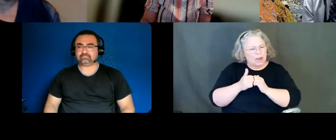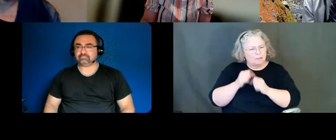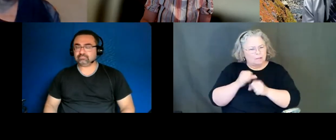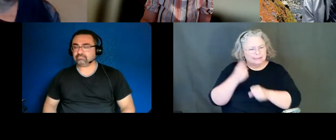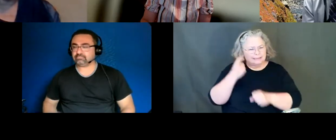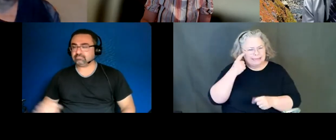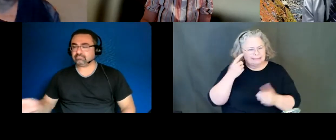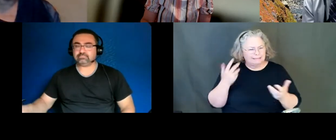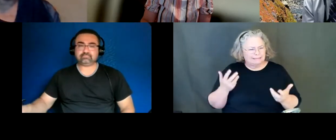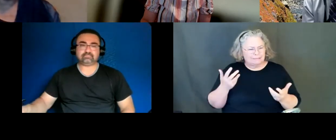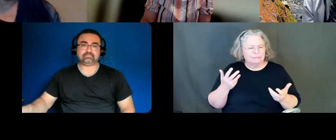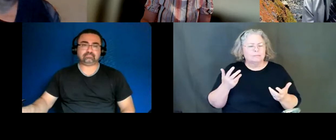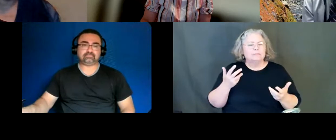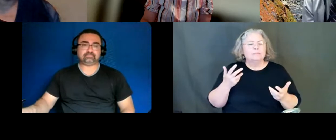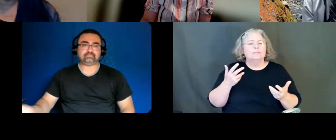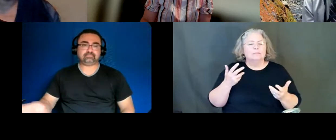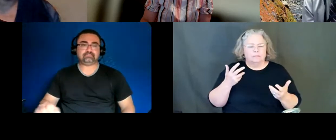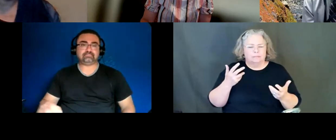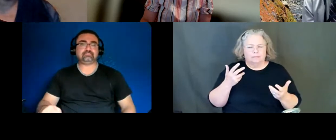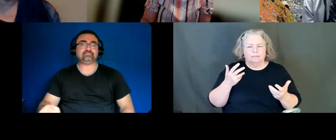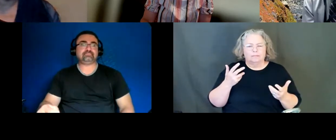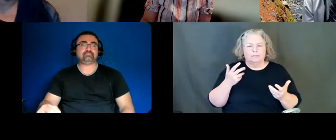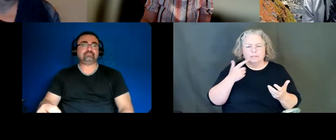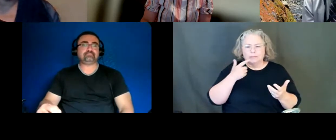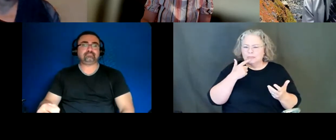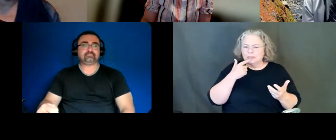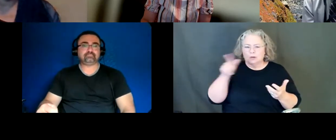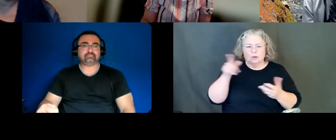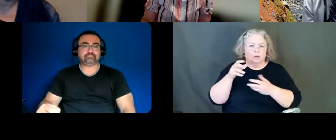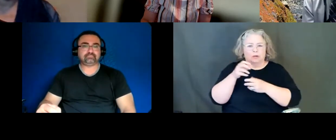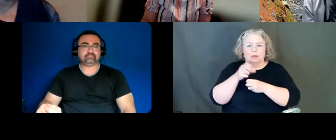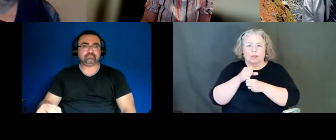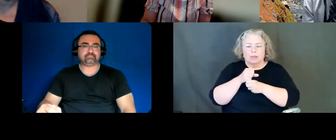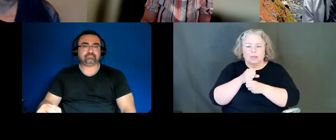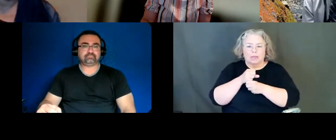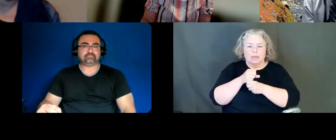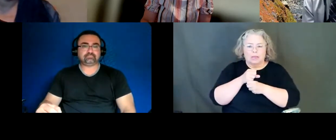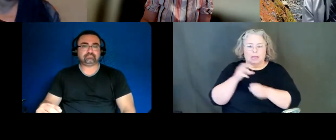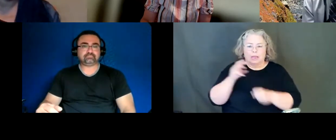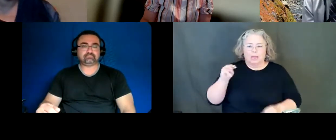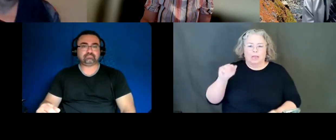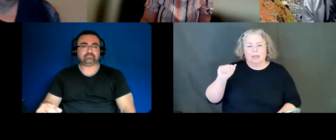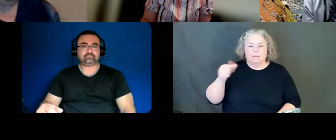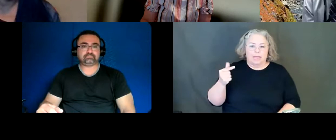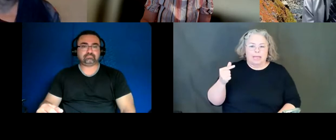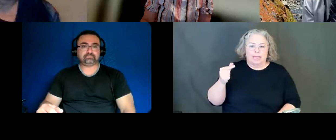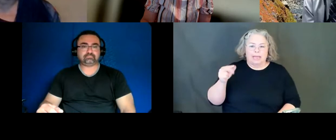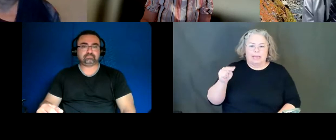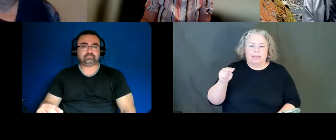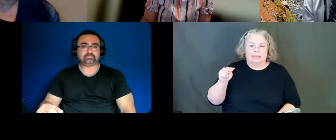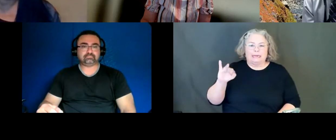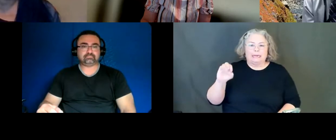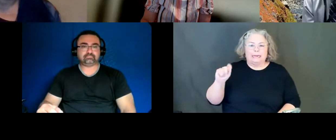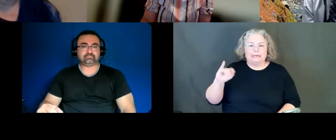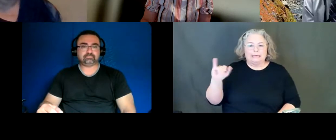sense? And also like saying that they got magnetized, and you have to ask them, well, in your